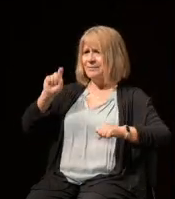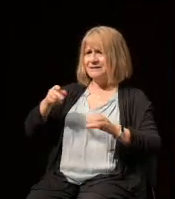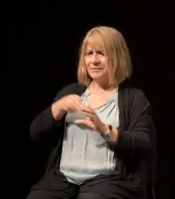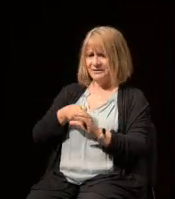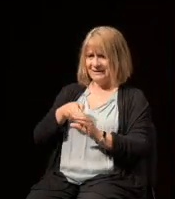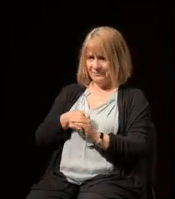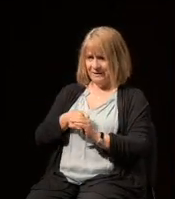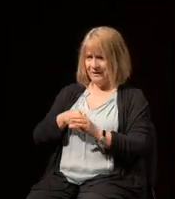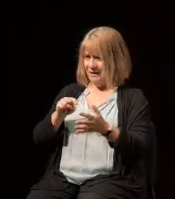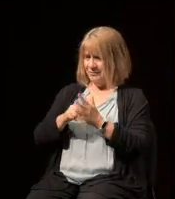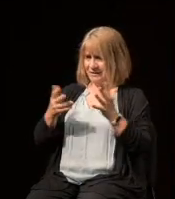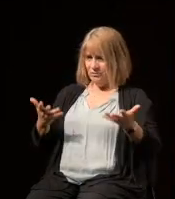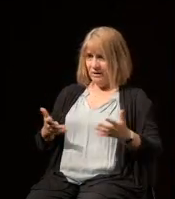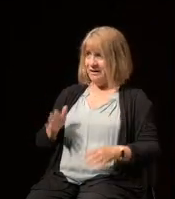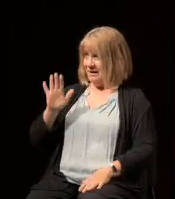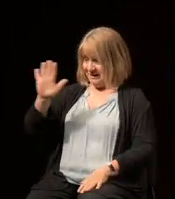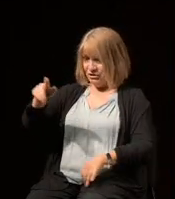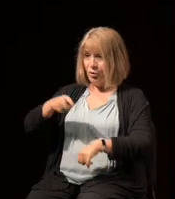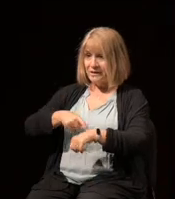that this is your time, Cuesta.